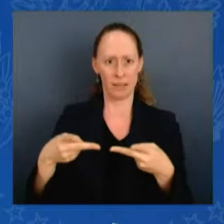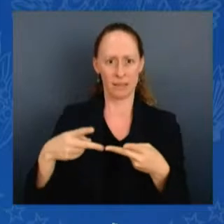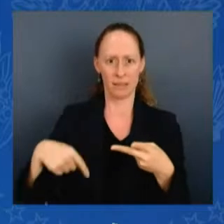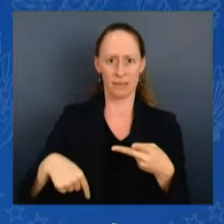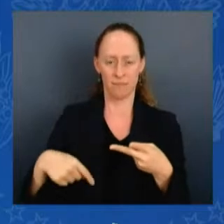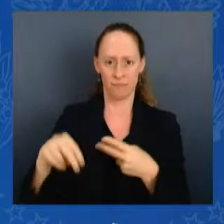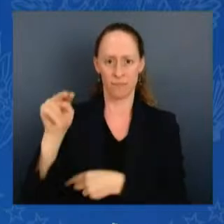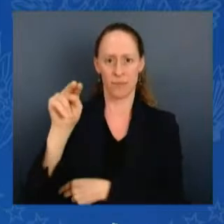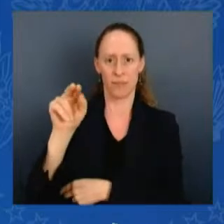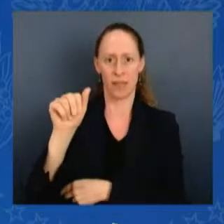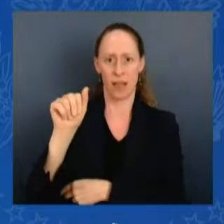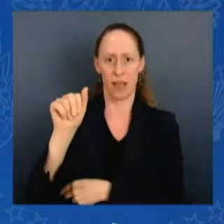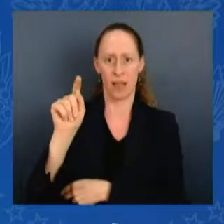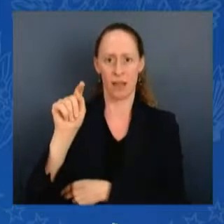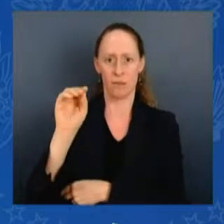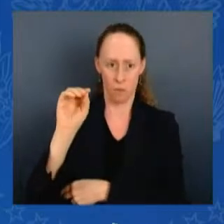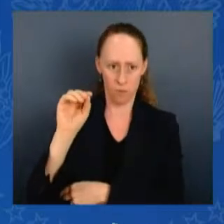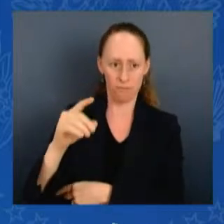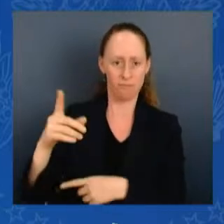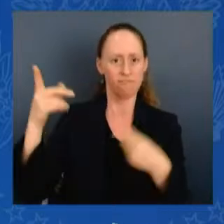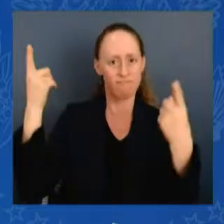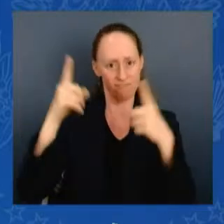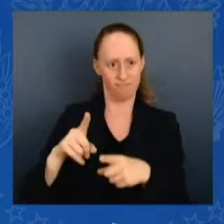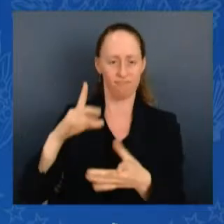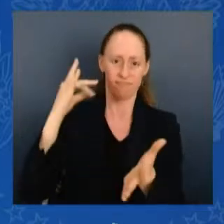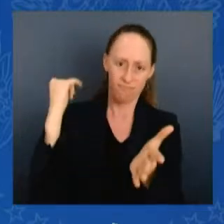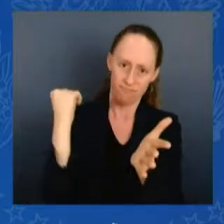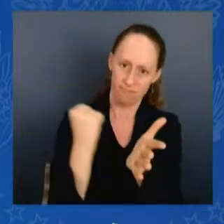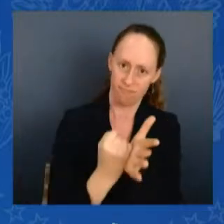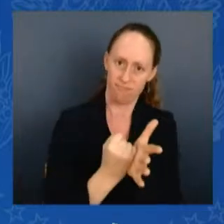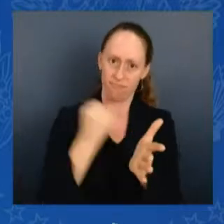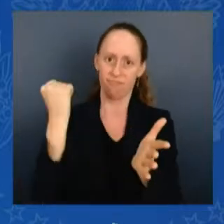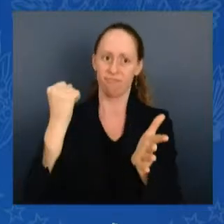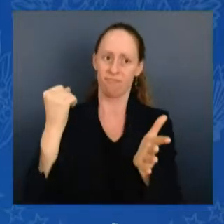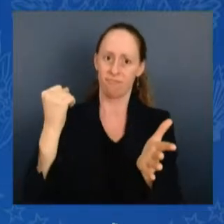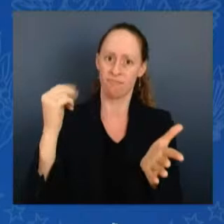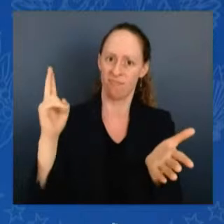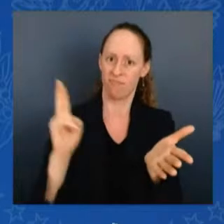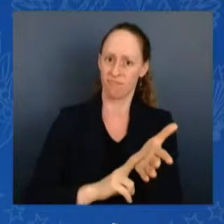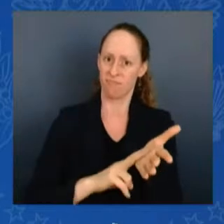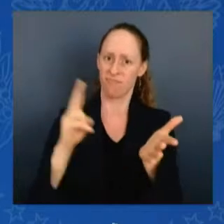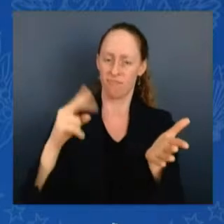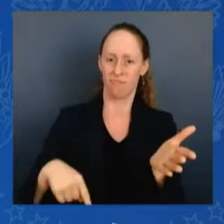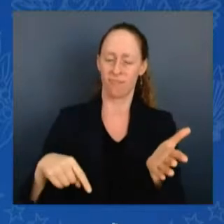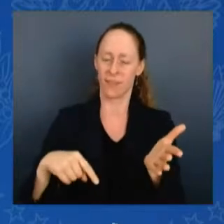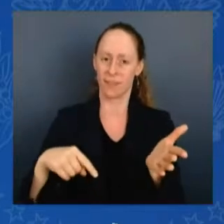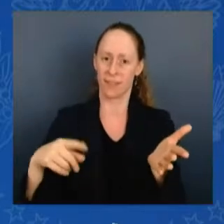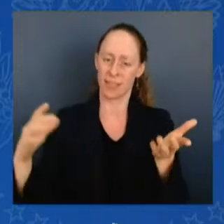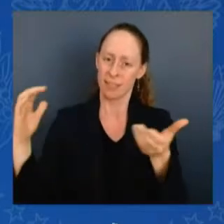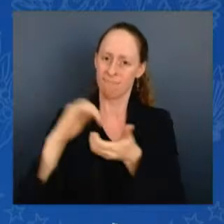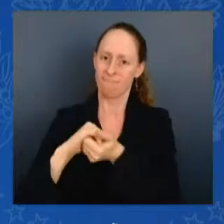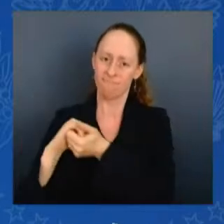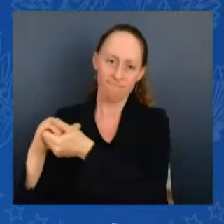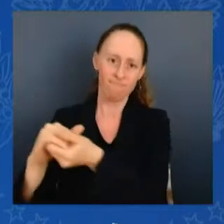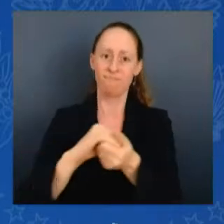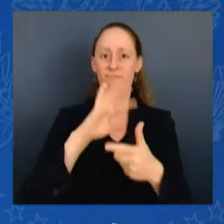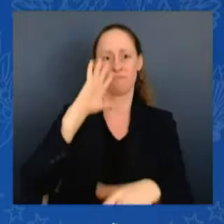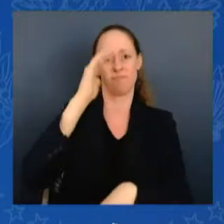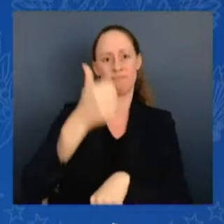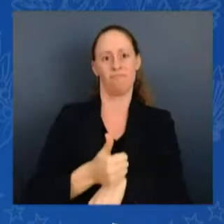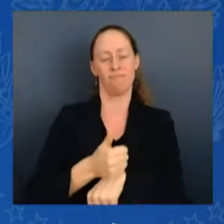signed. Our alliance was created by people who had lived through